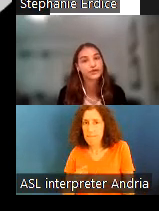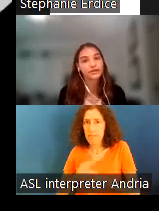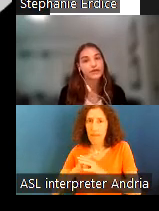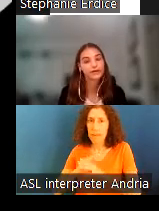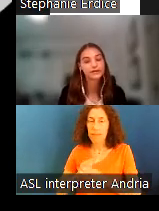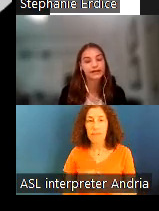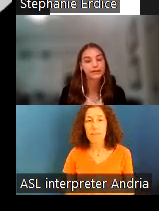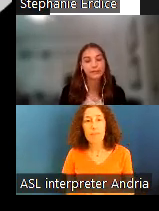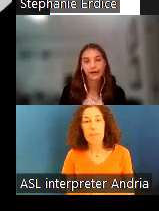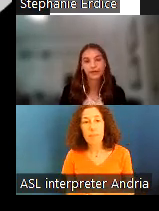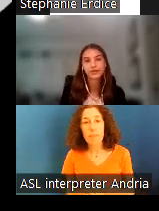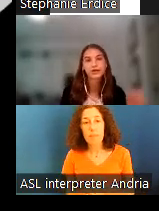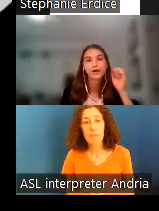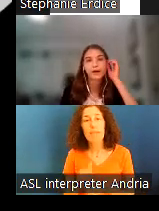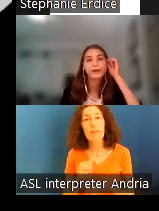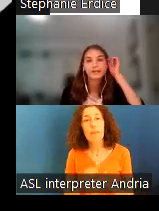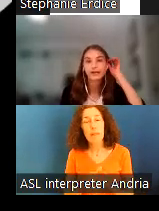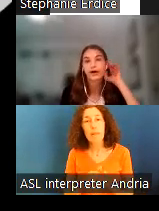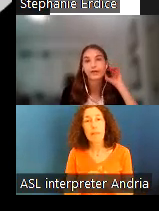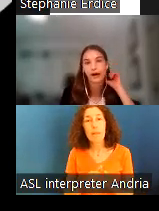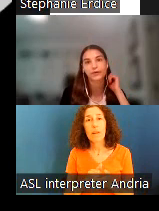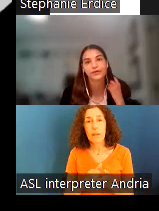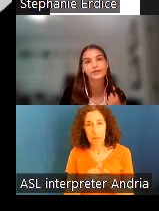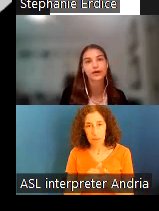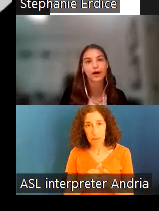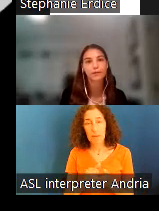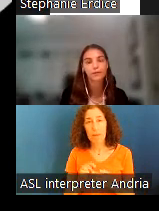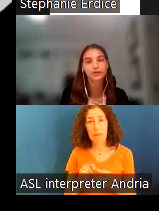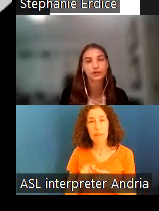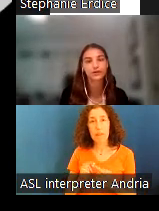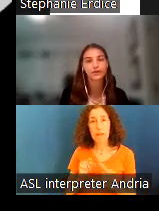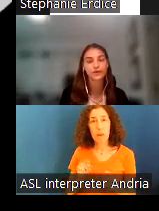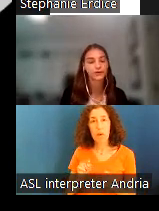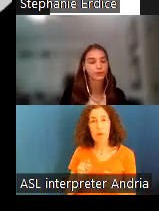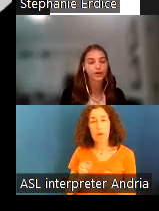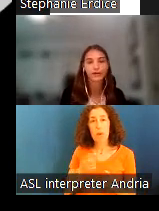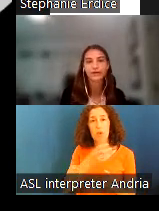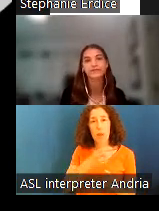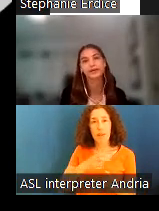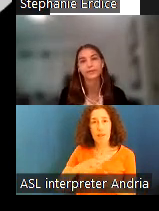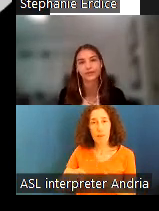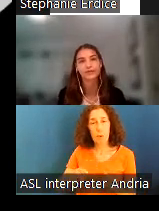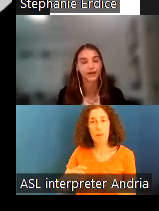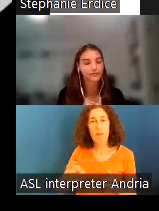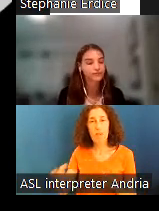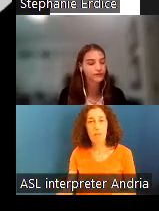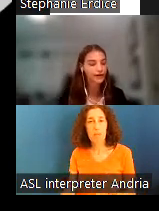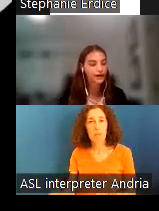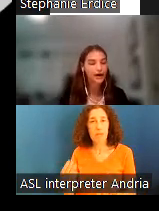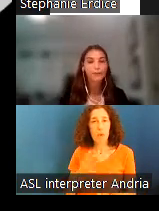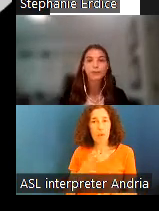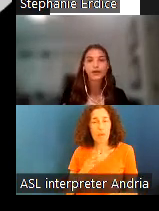that countertransference can be managed by maintaining healthy boundaries between the work life and personal